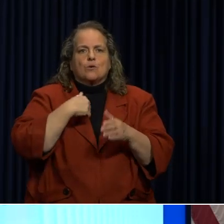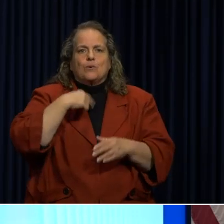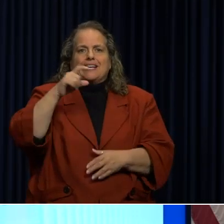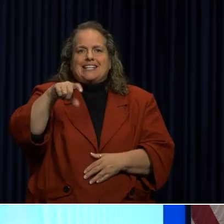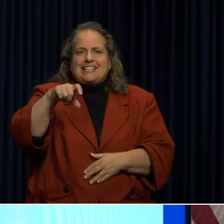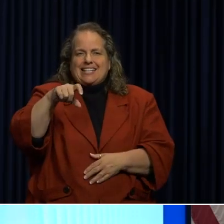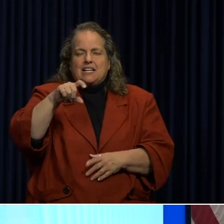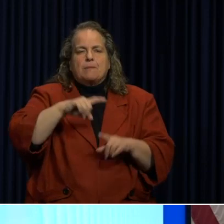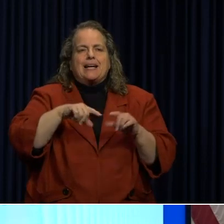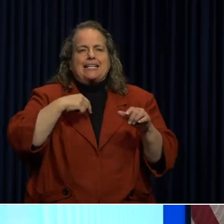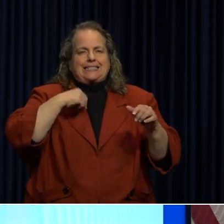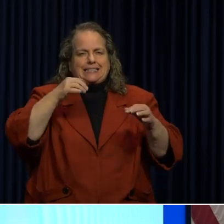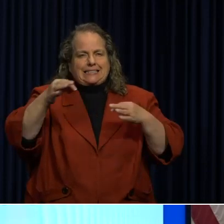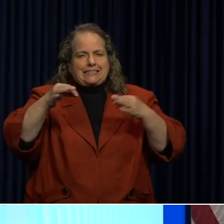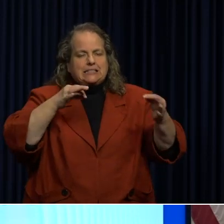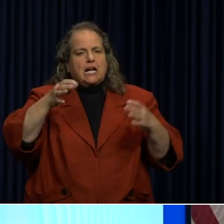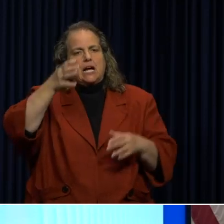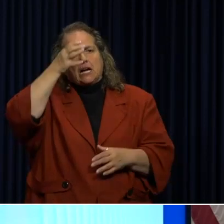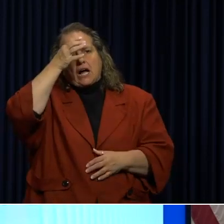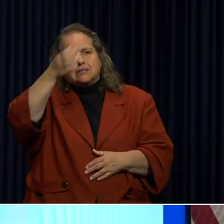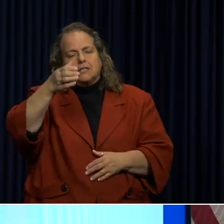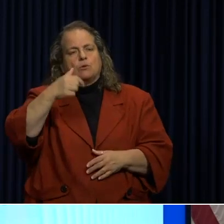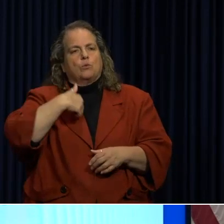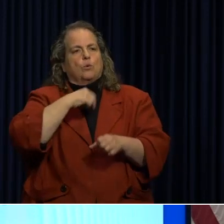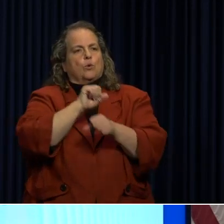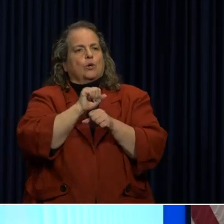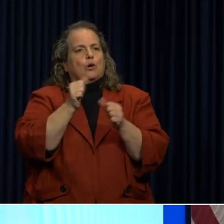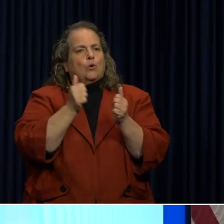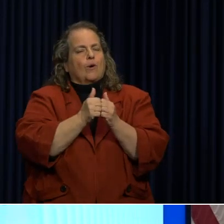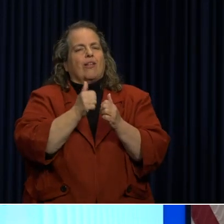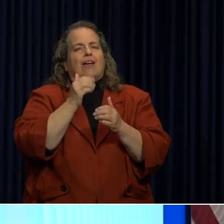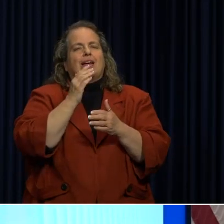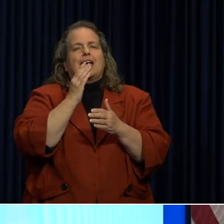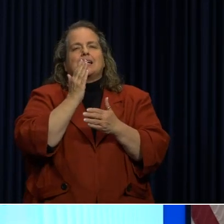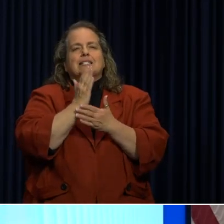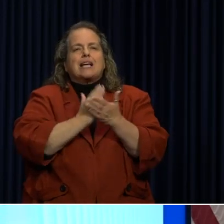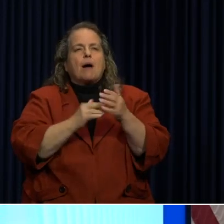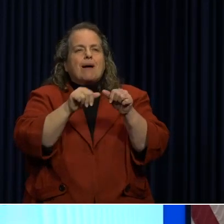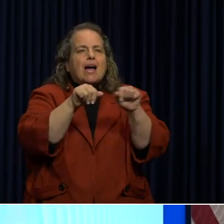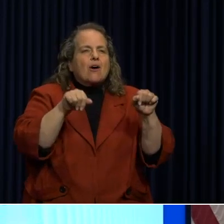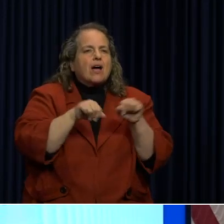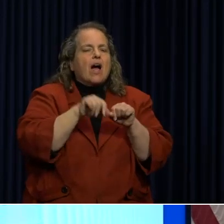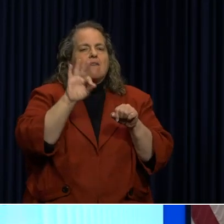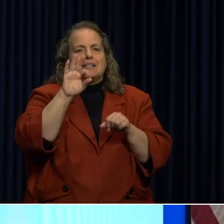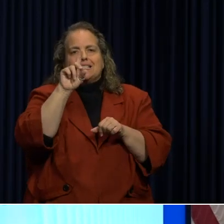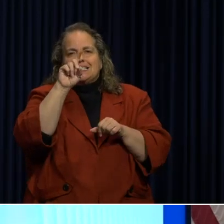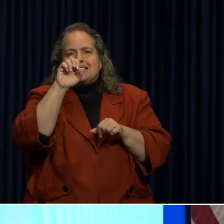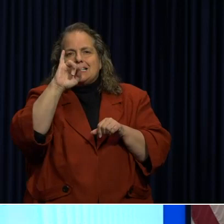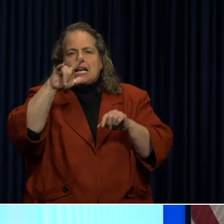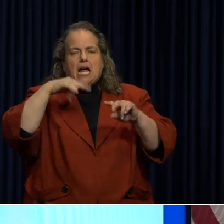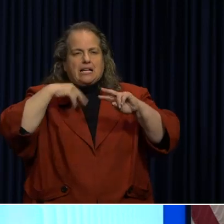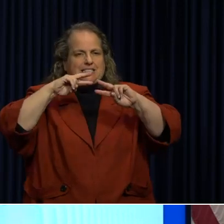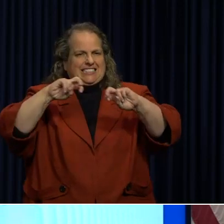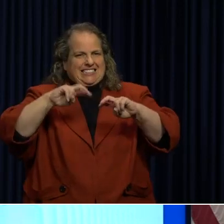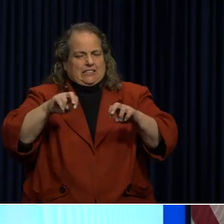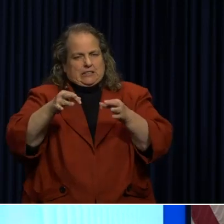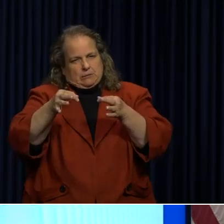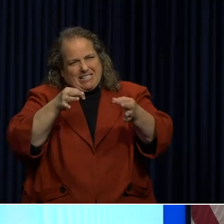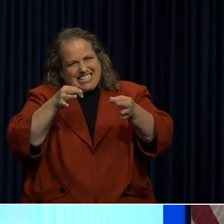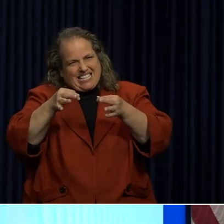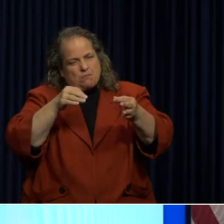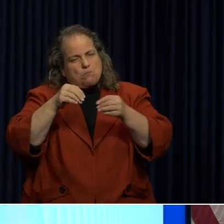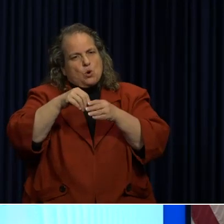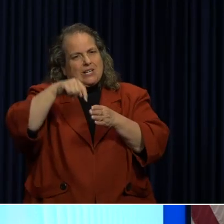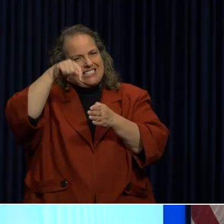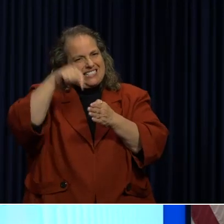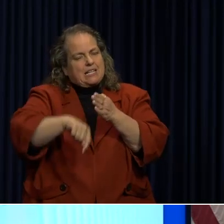we're working with, some level of detail so you can start planning, and I'm going to attempt to do that. I'm going to ask you all